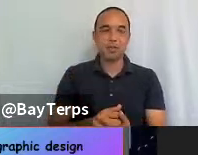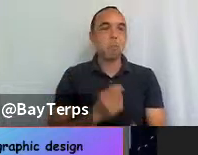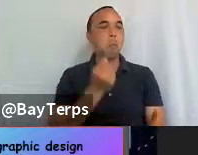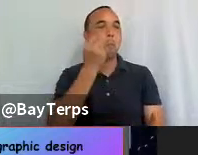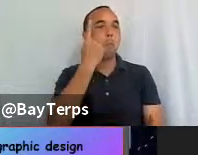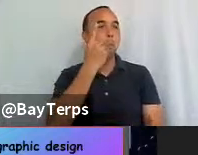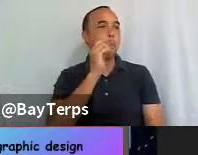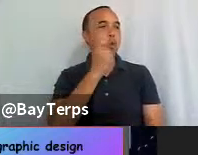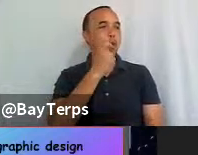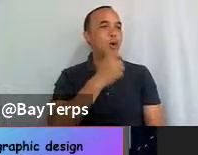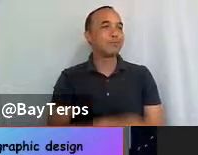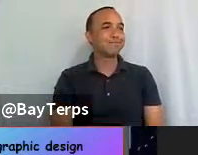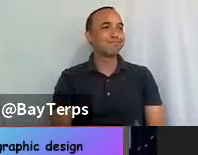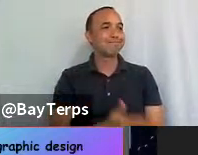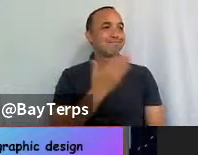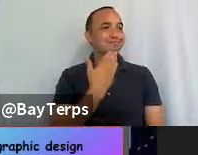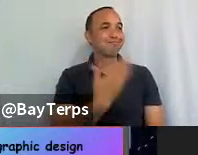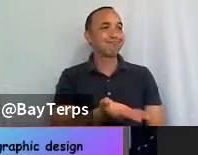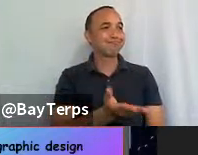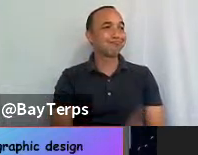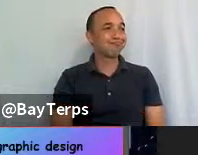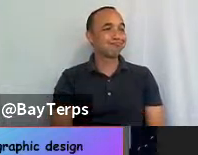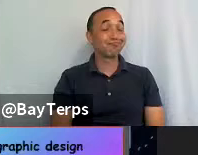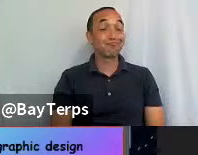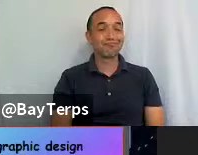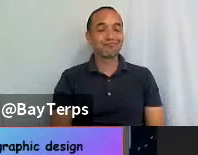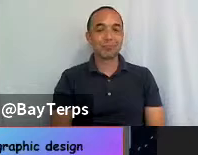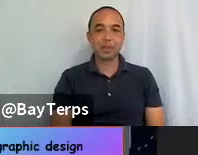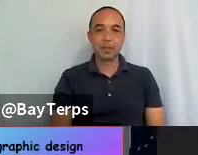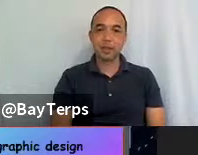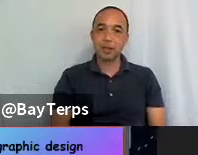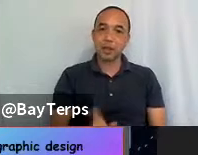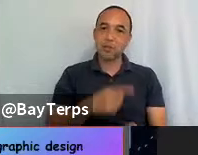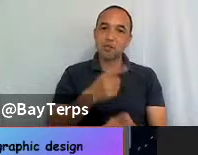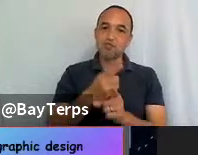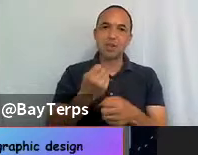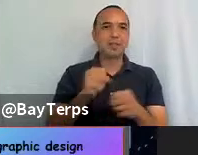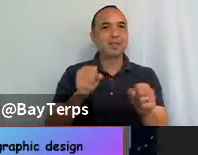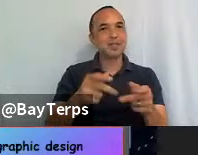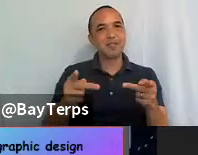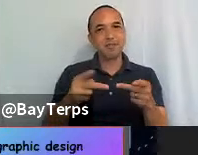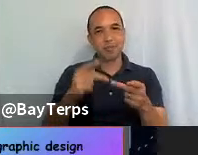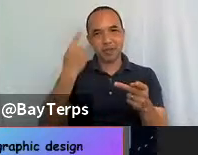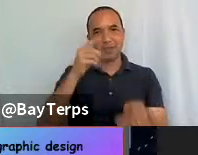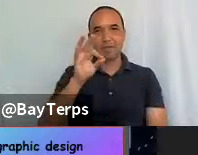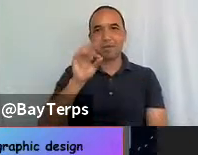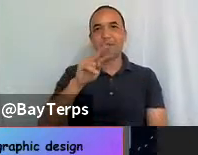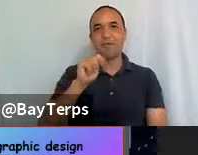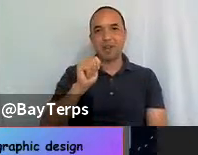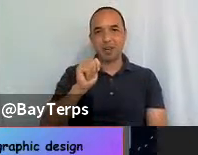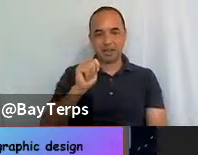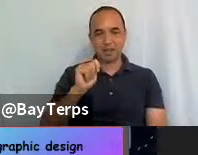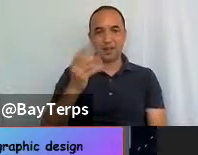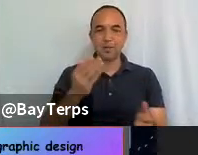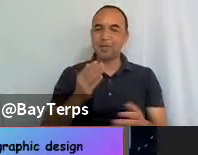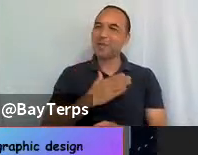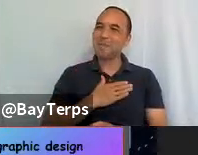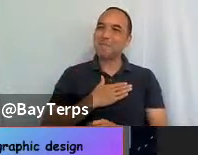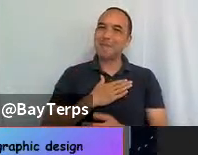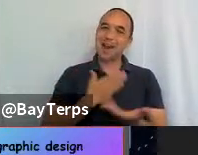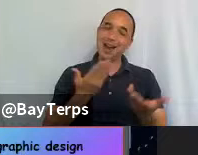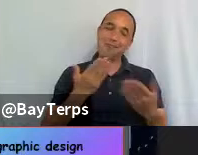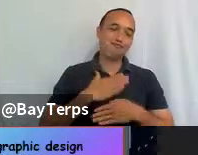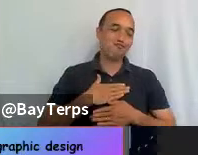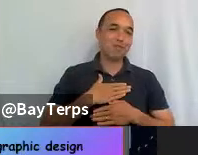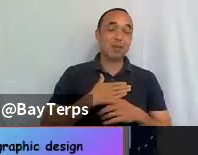Cool. Appreciate it. That's right. We are a safe space of fonts around here. Just for my own amusement. It was either that